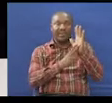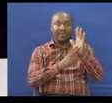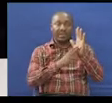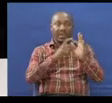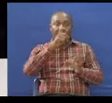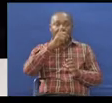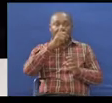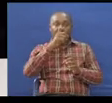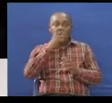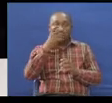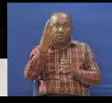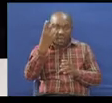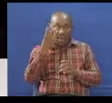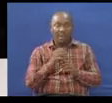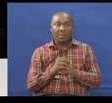7x squared.